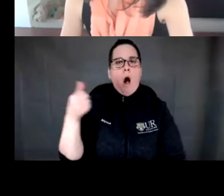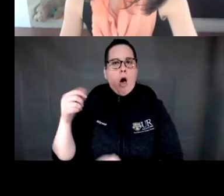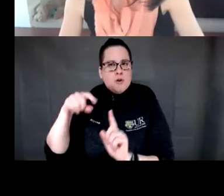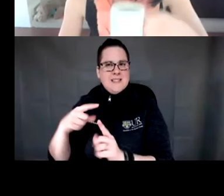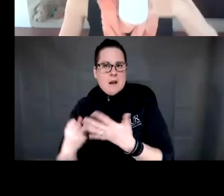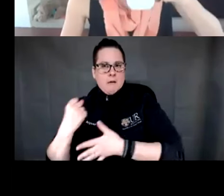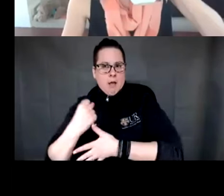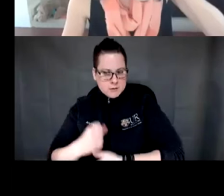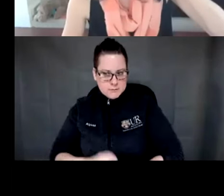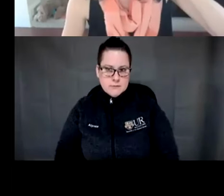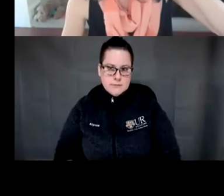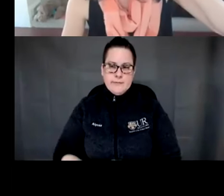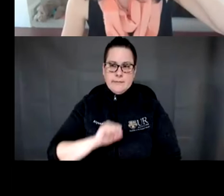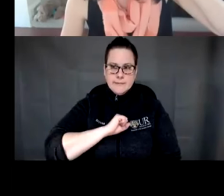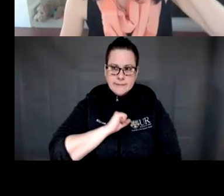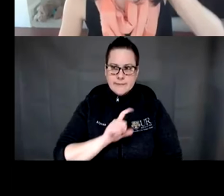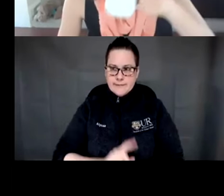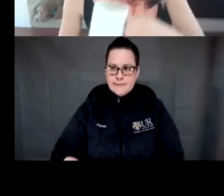dominate?